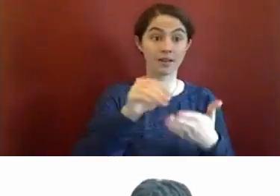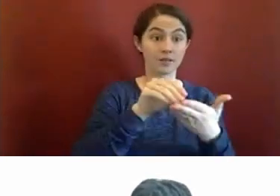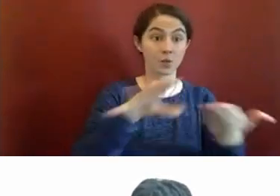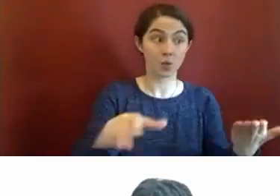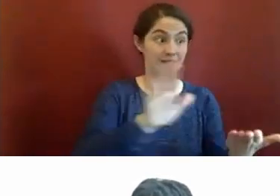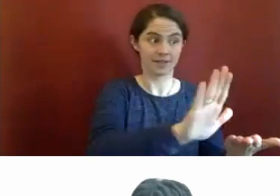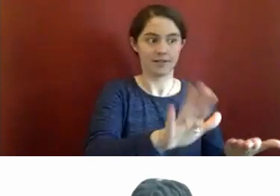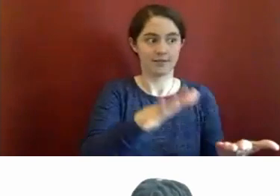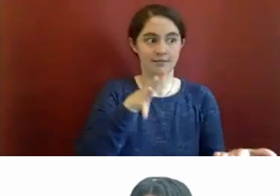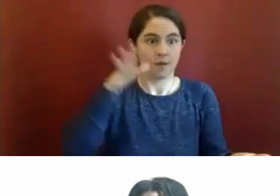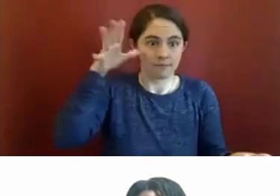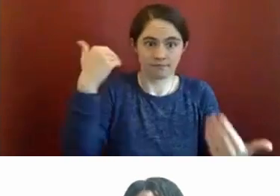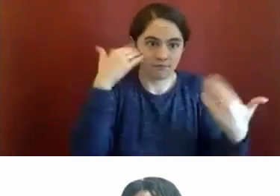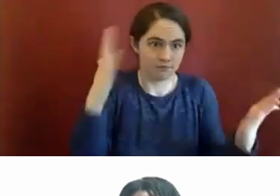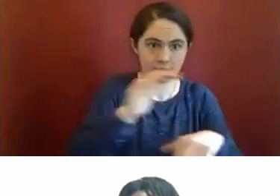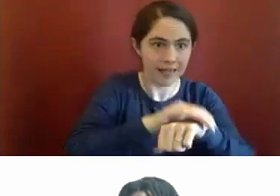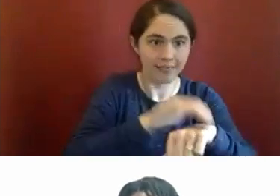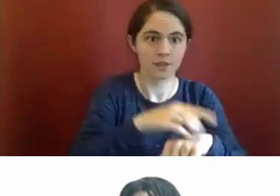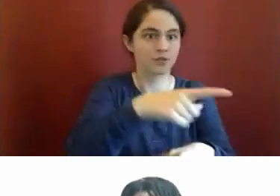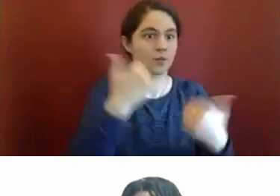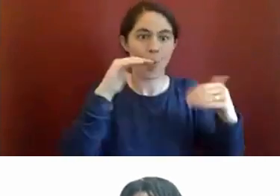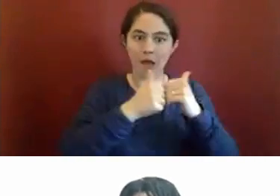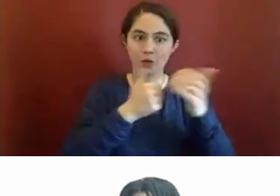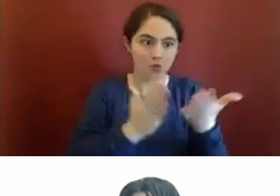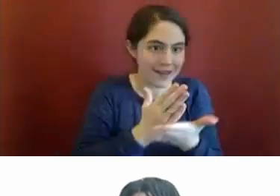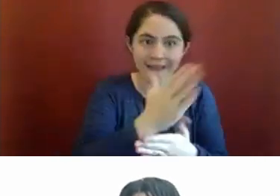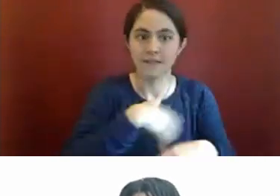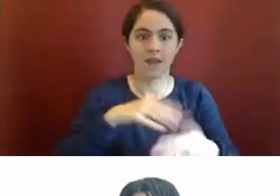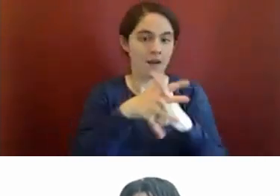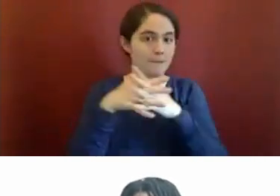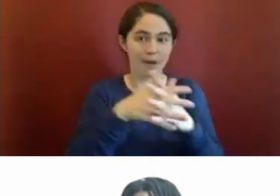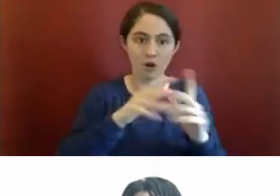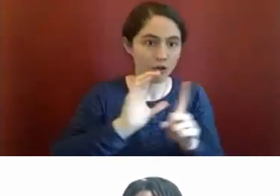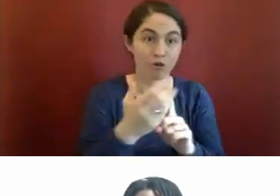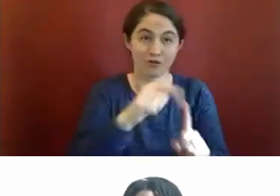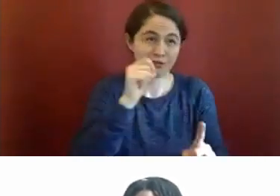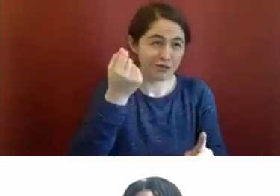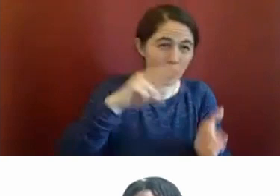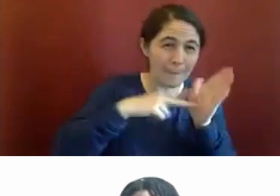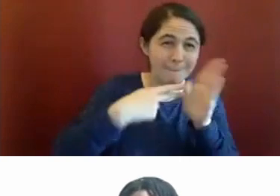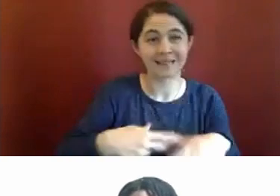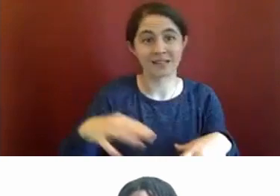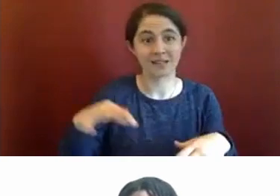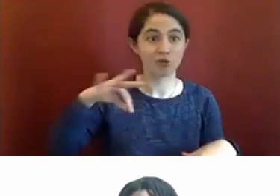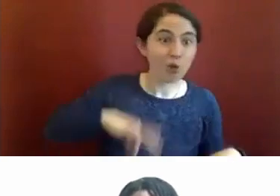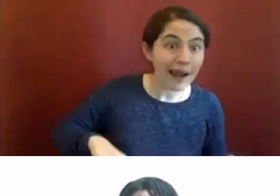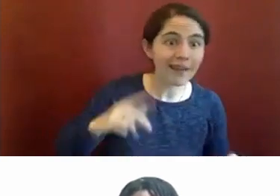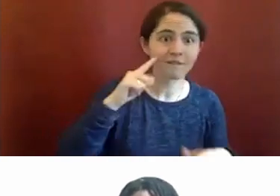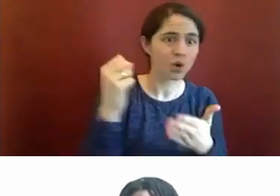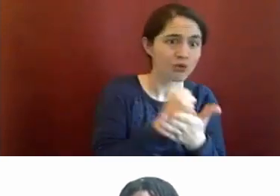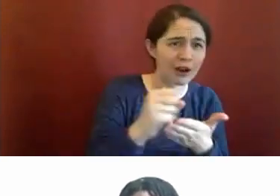like American culture, or just a bunch of them don't even understand credit and stuff like that. So it's harder to understand something